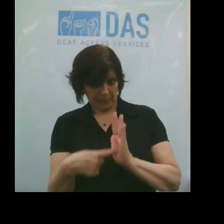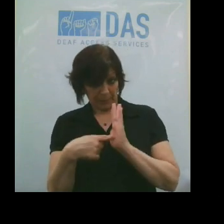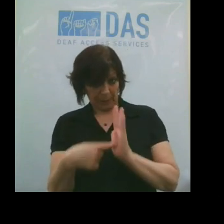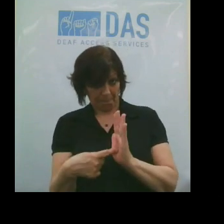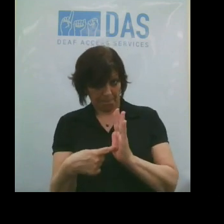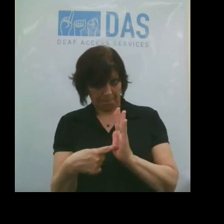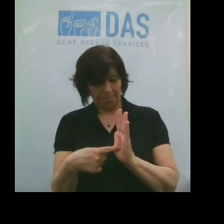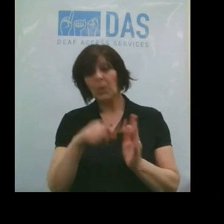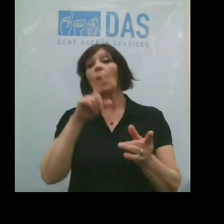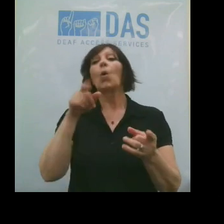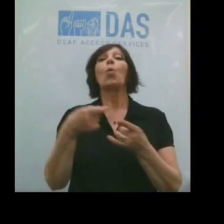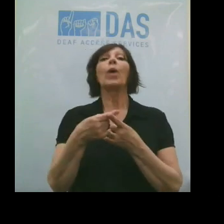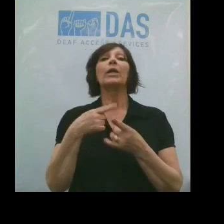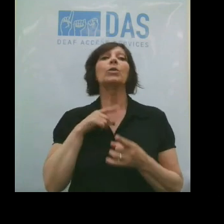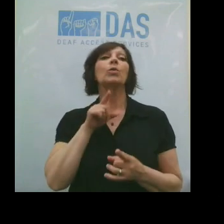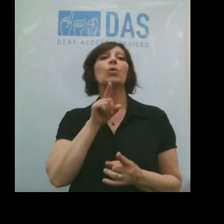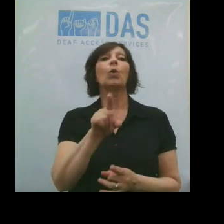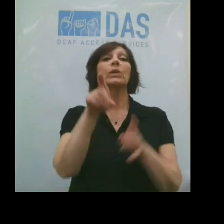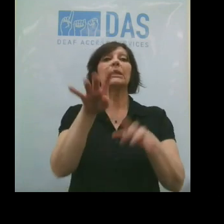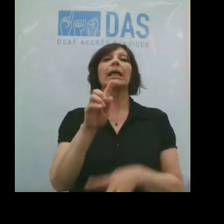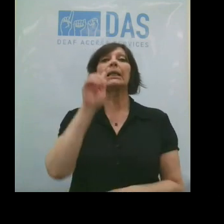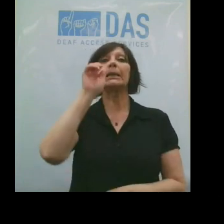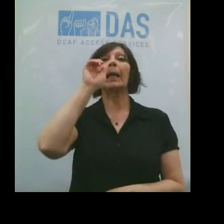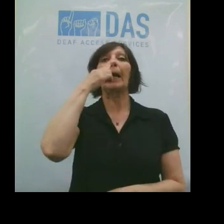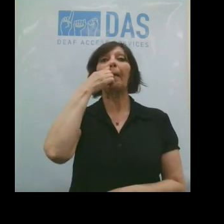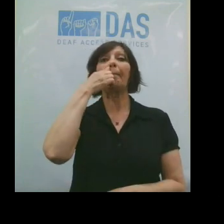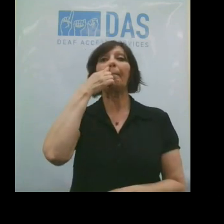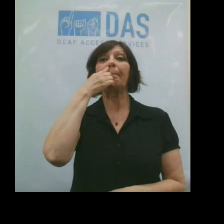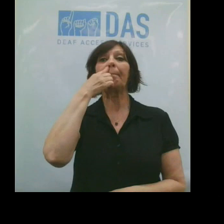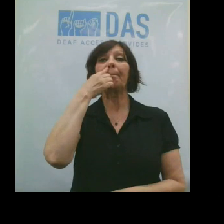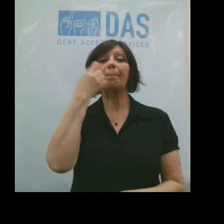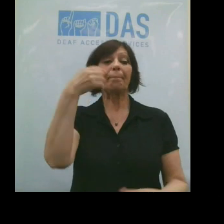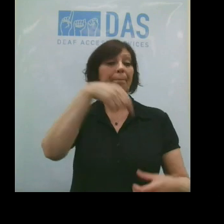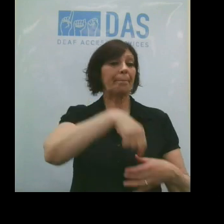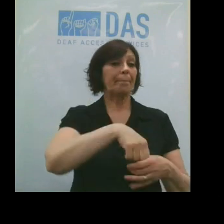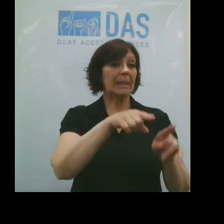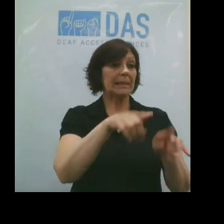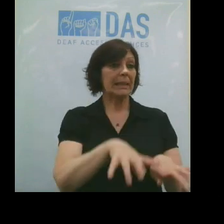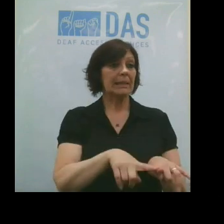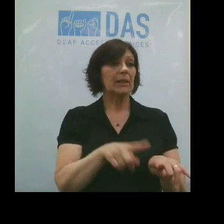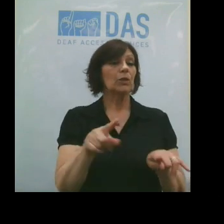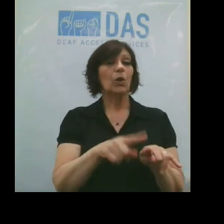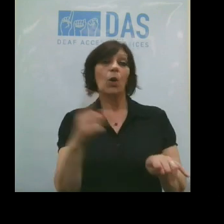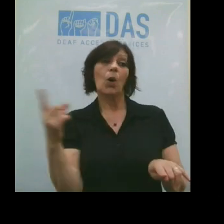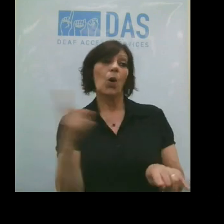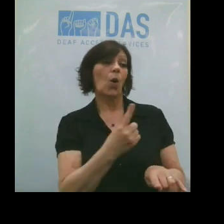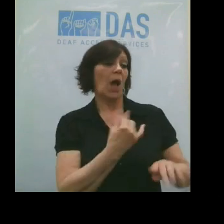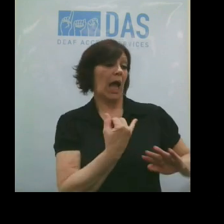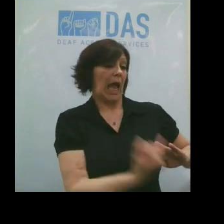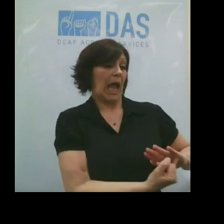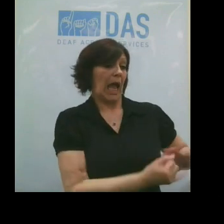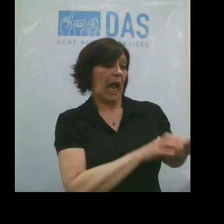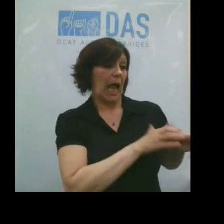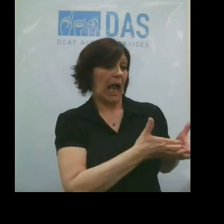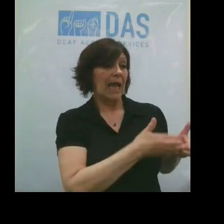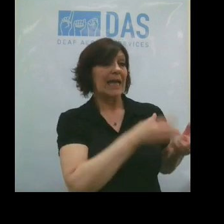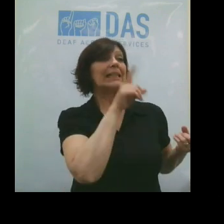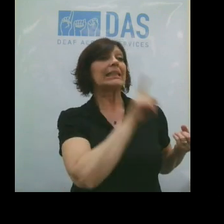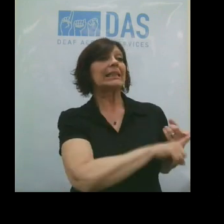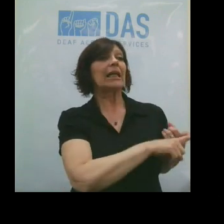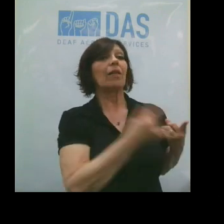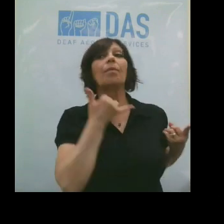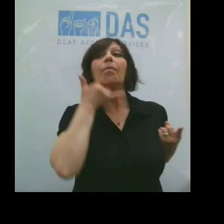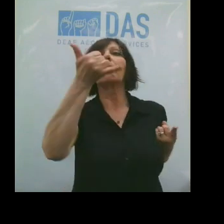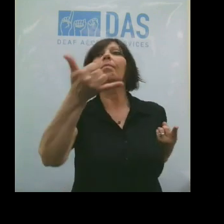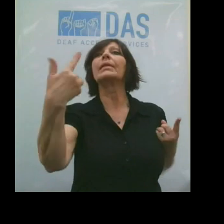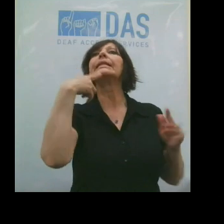COVID-19 when the specimen is collection, so when you have your nose swab, should remain in isolation until you receive a negative